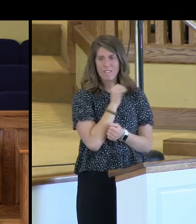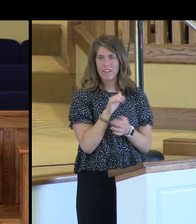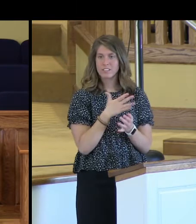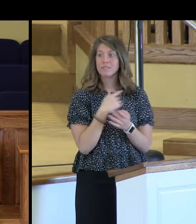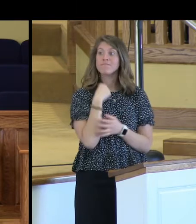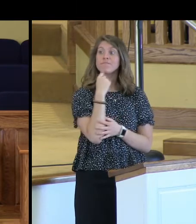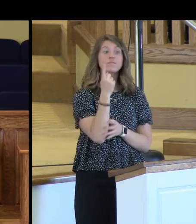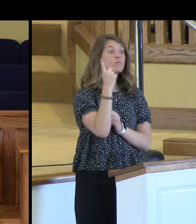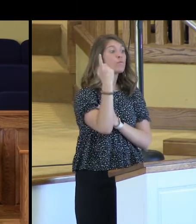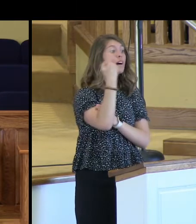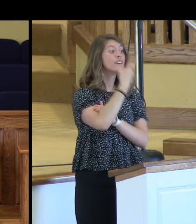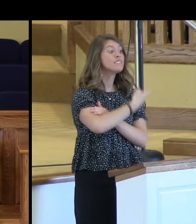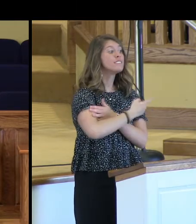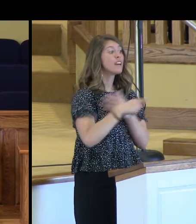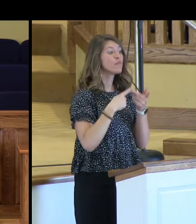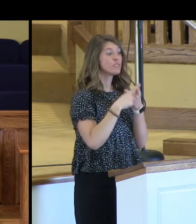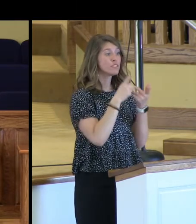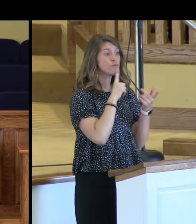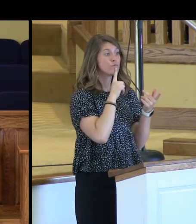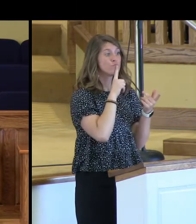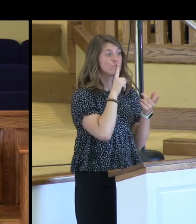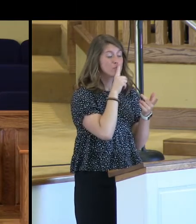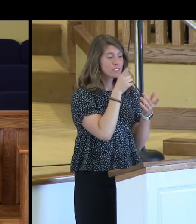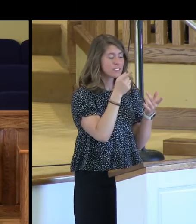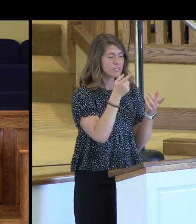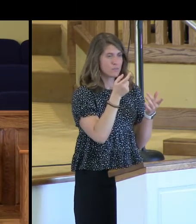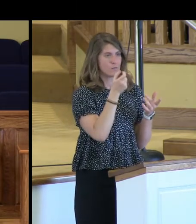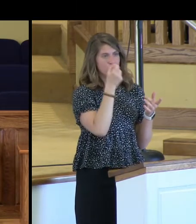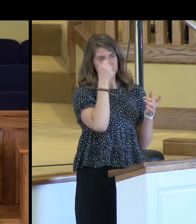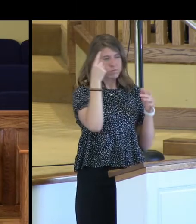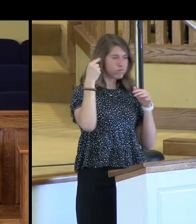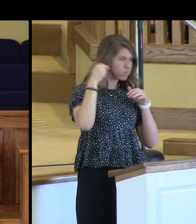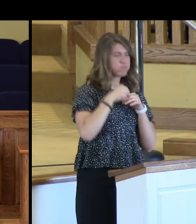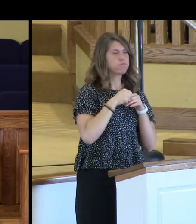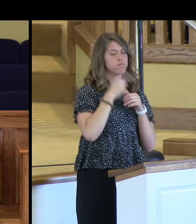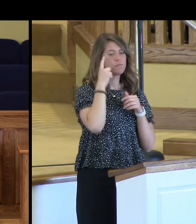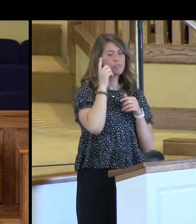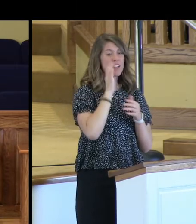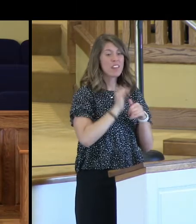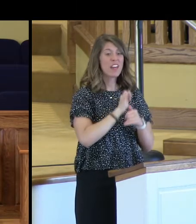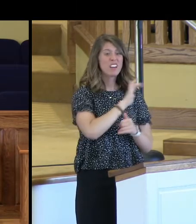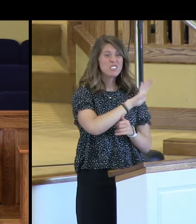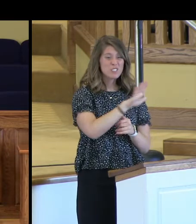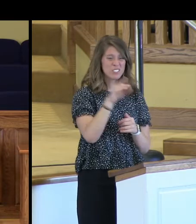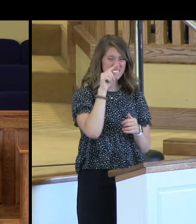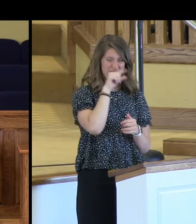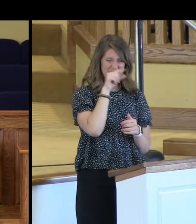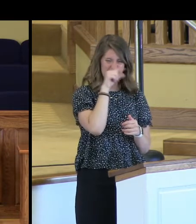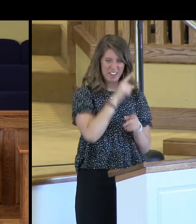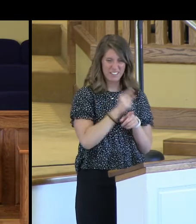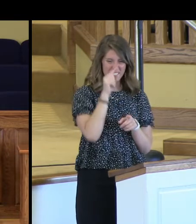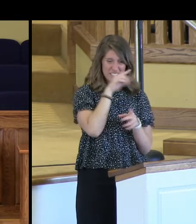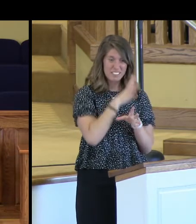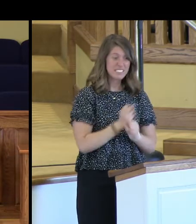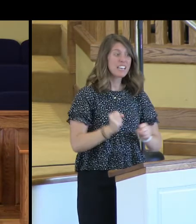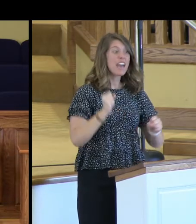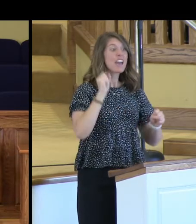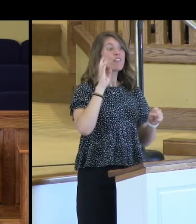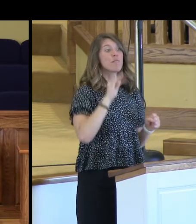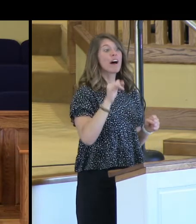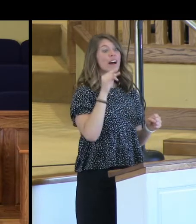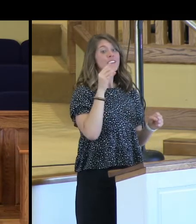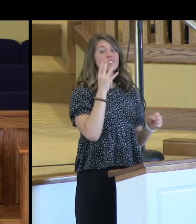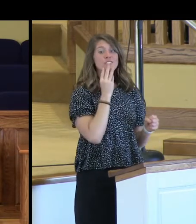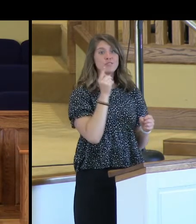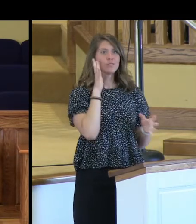man, one of these days when you really sinks in with this, we're going to talk about tonight, that you're Gentile saved by a Jew, you'll